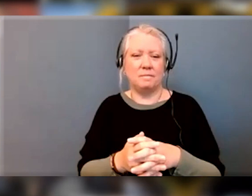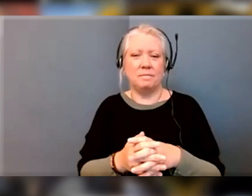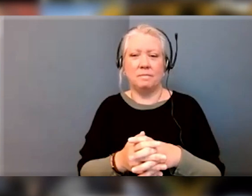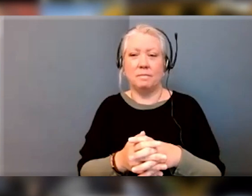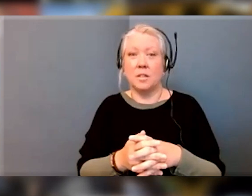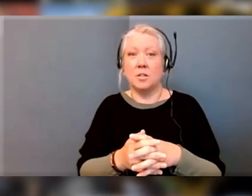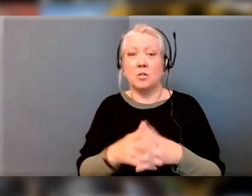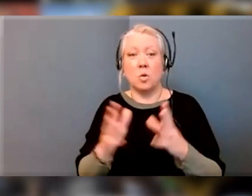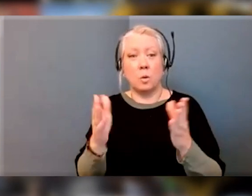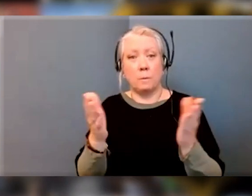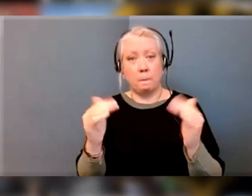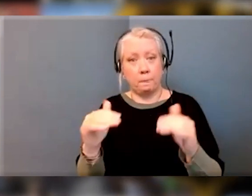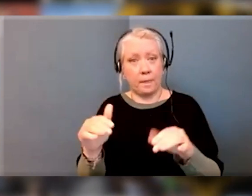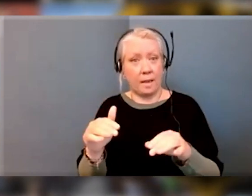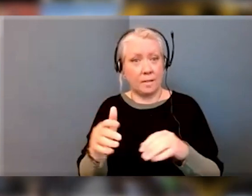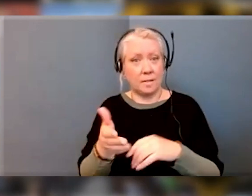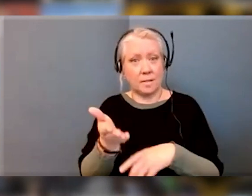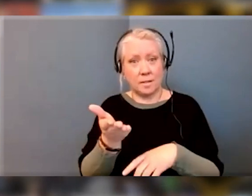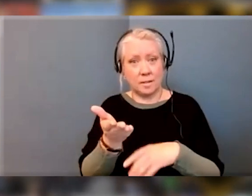So next slide, please.